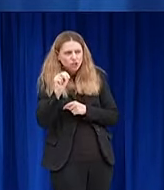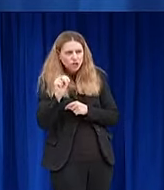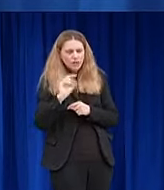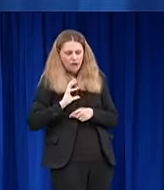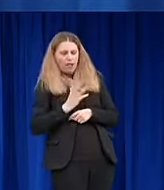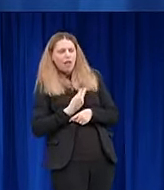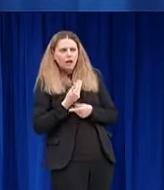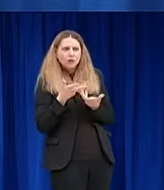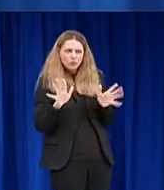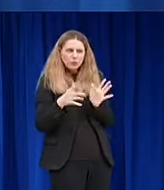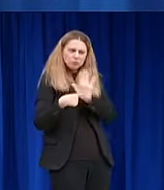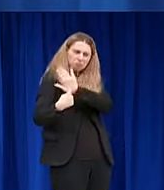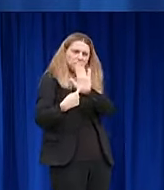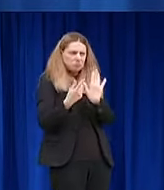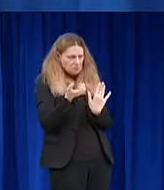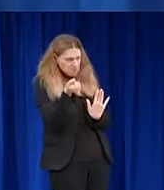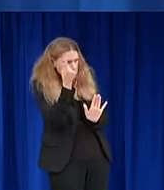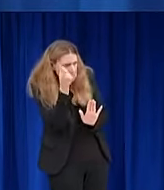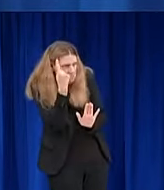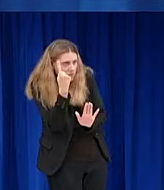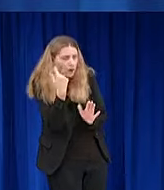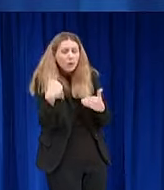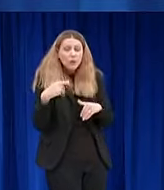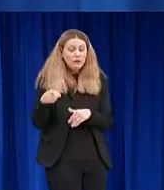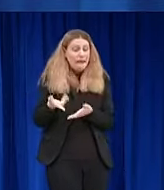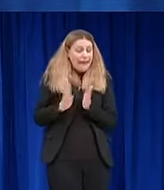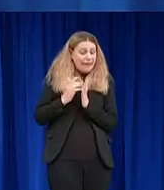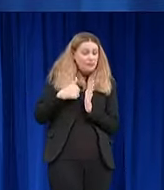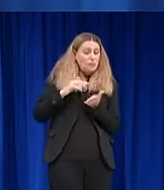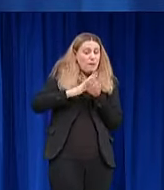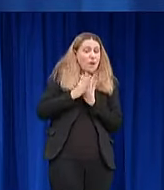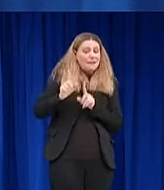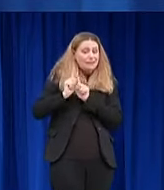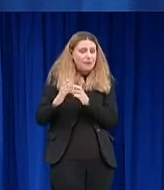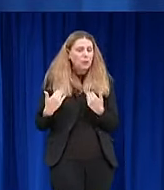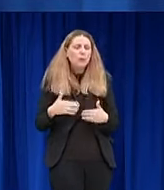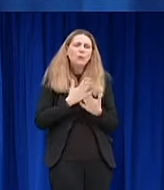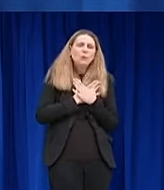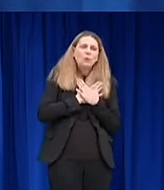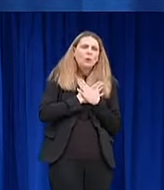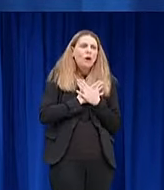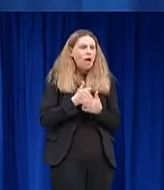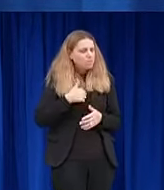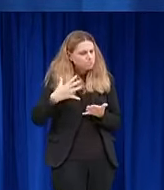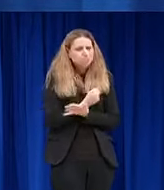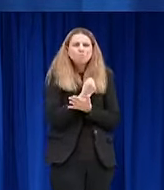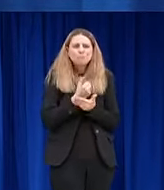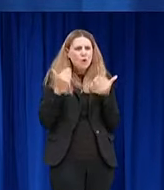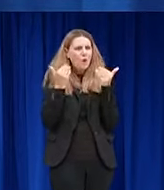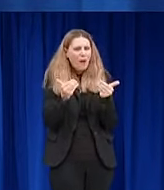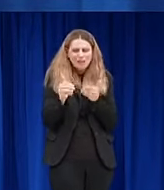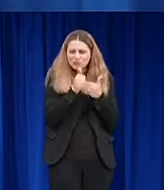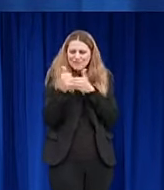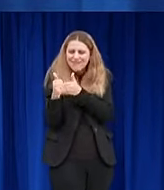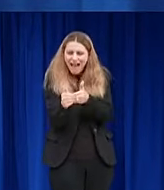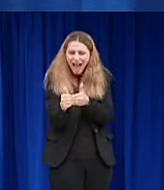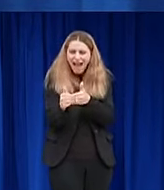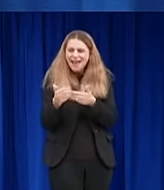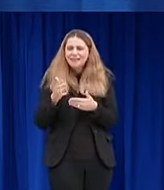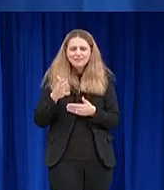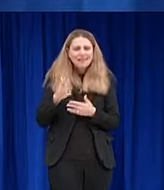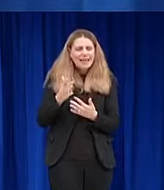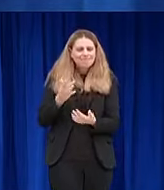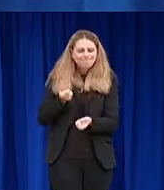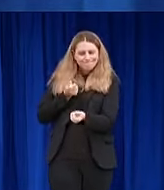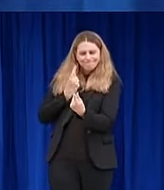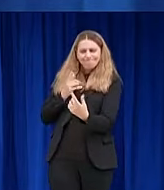asked me to be his mentor, and I jumped at the opportunity to connect and help guide a kindred spirit through his professional and